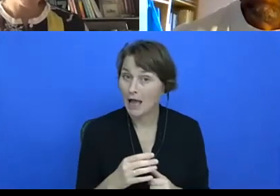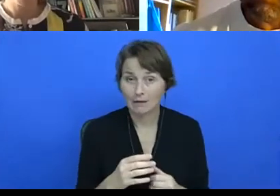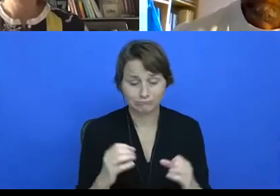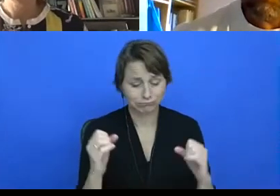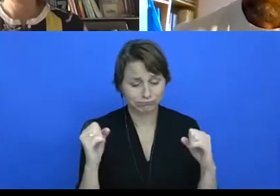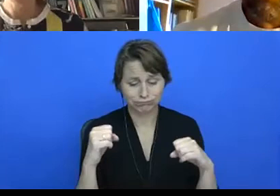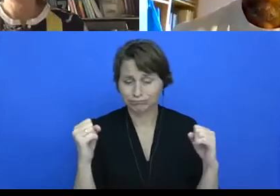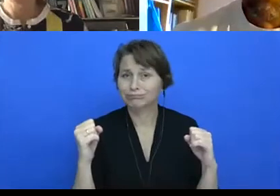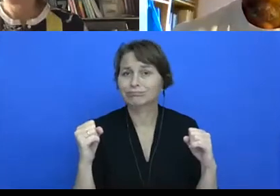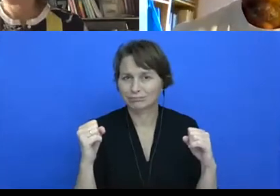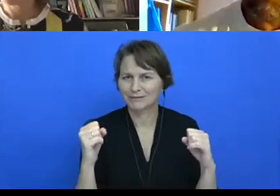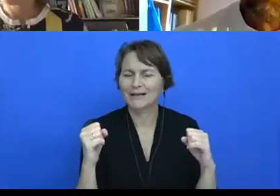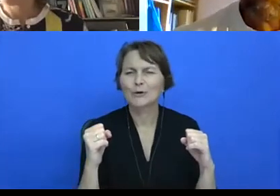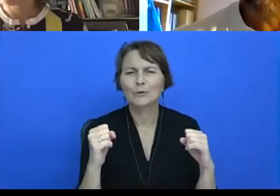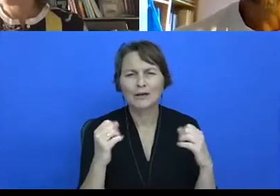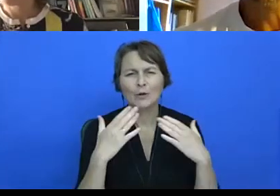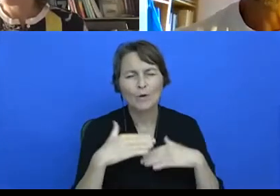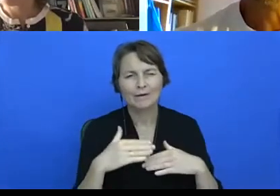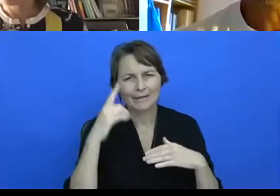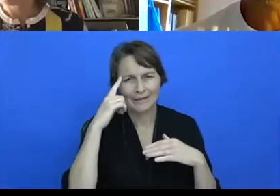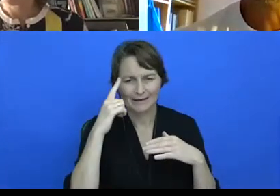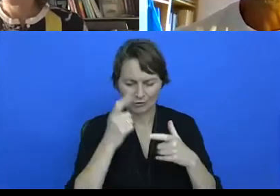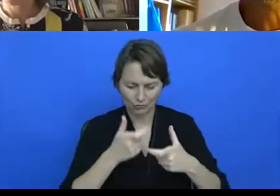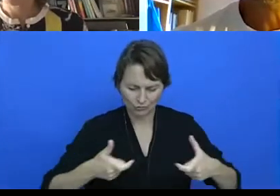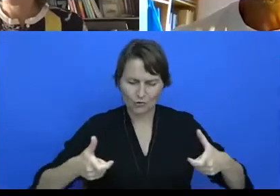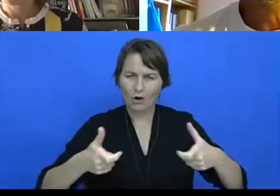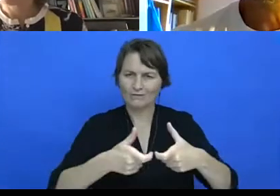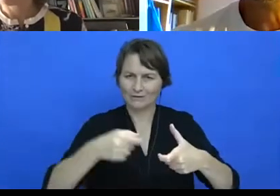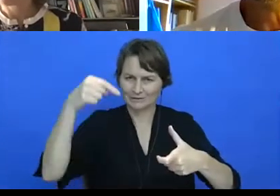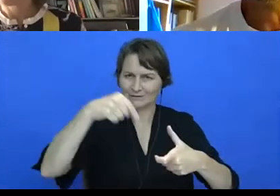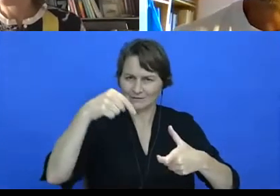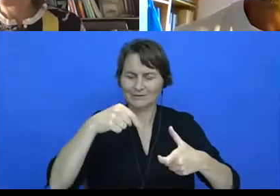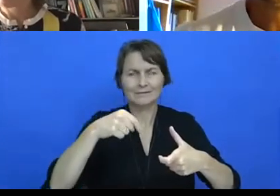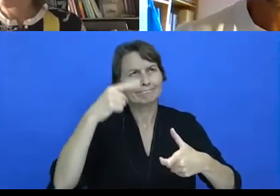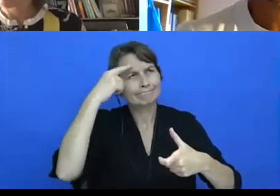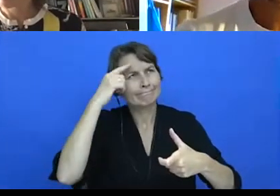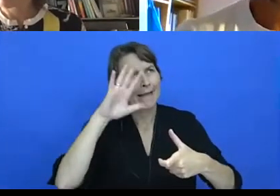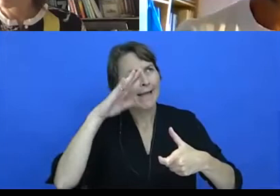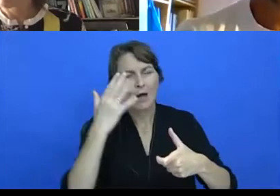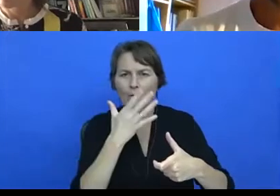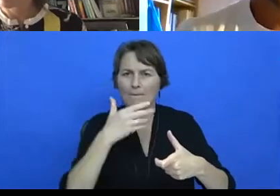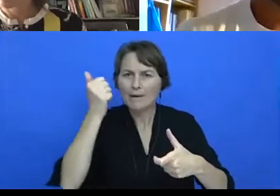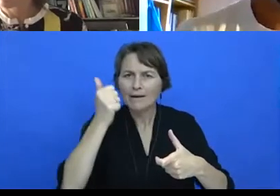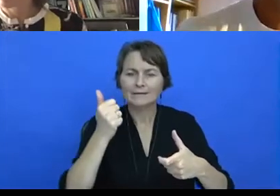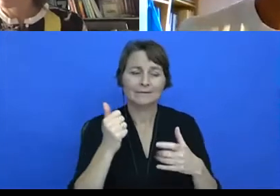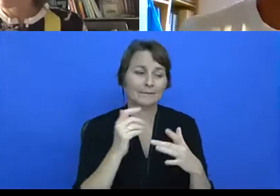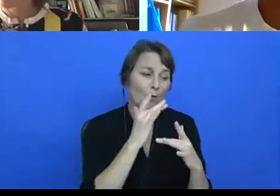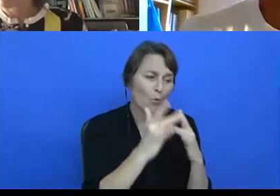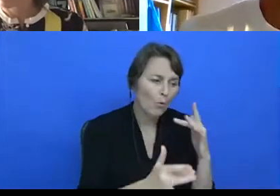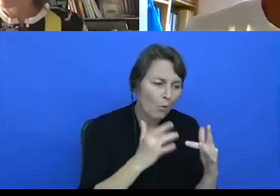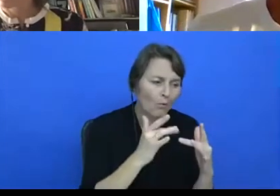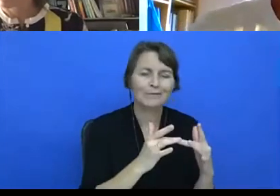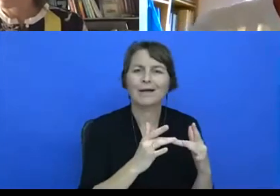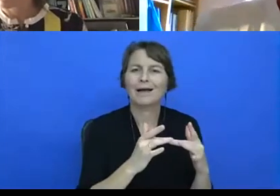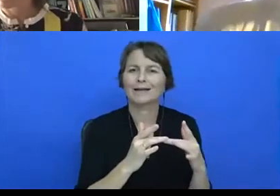real rethinking of the conference, both as an online, as a hybrid, as a physical event,